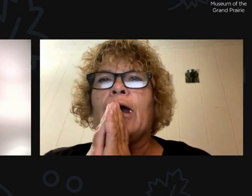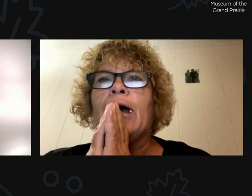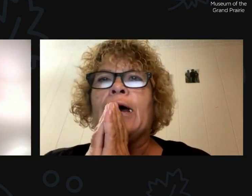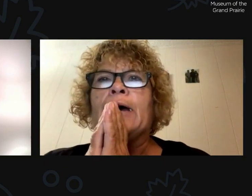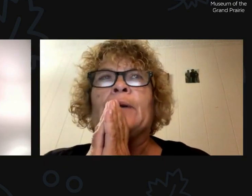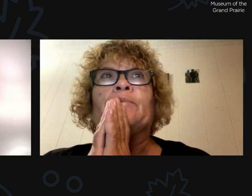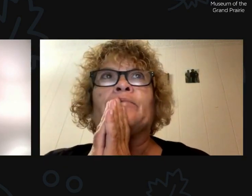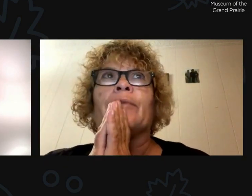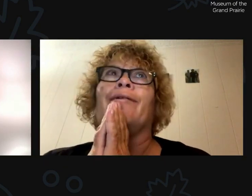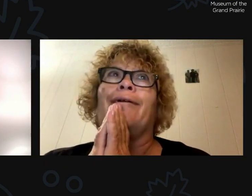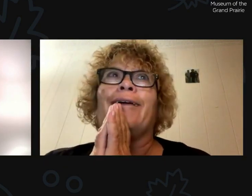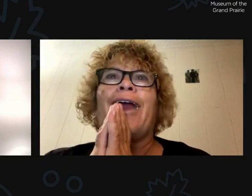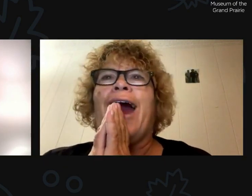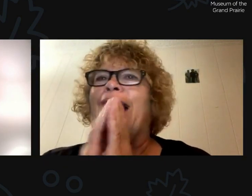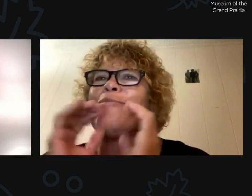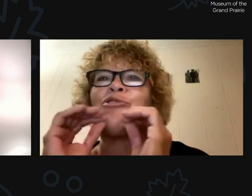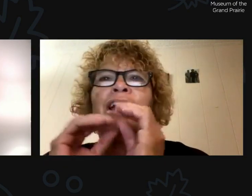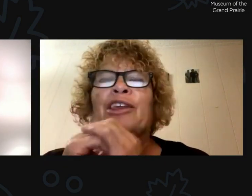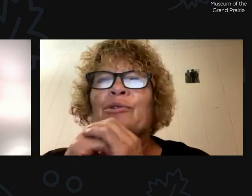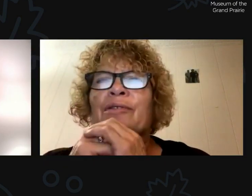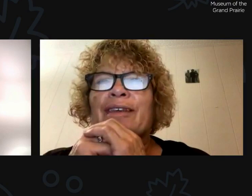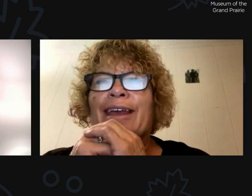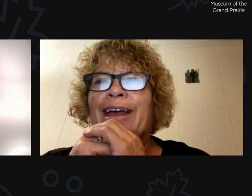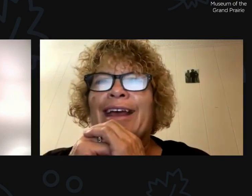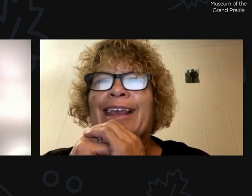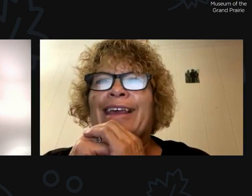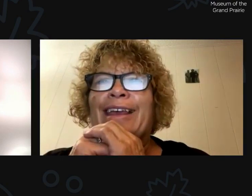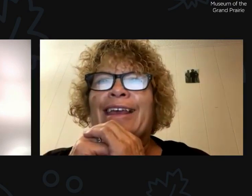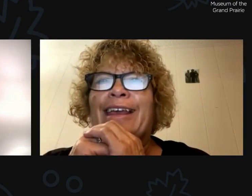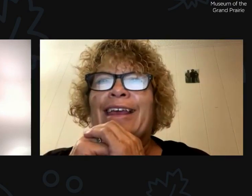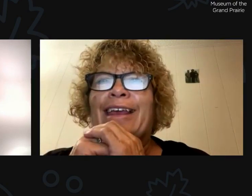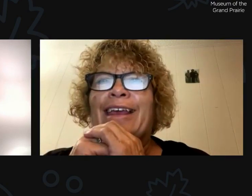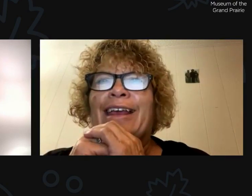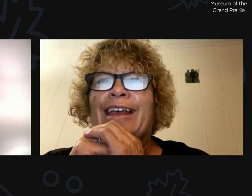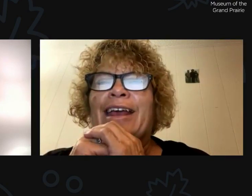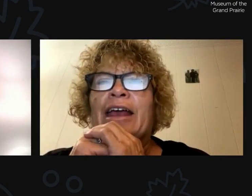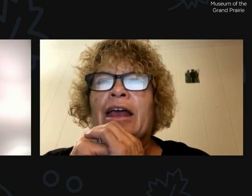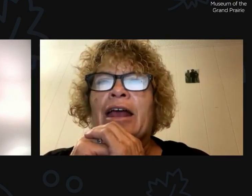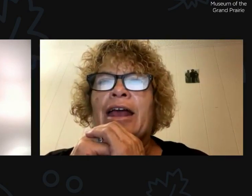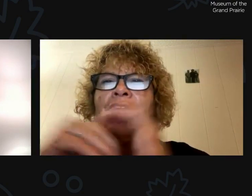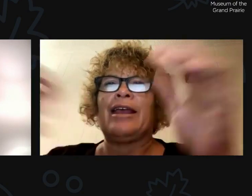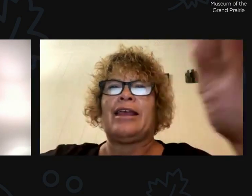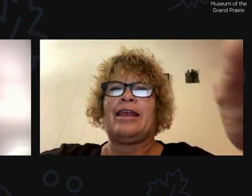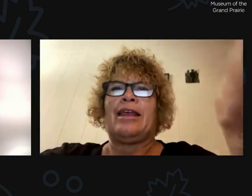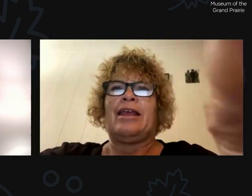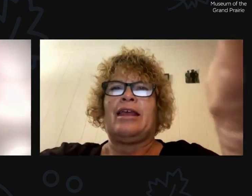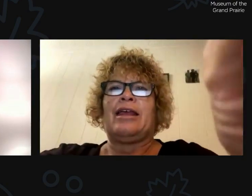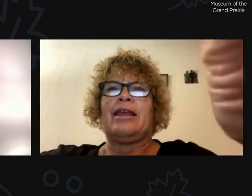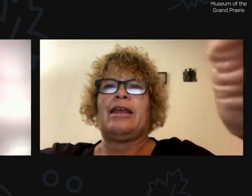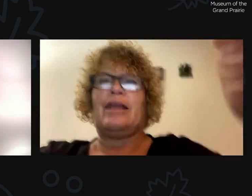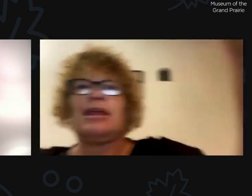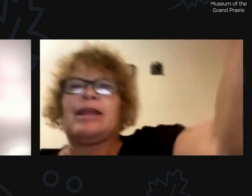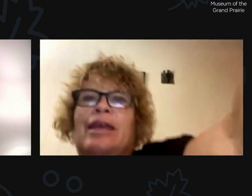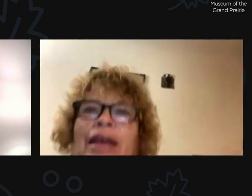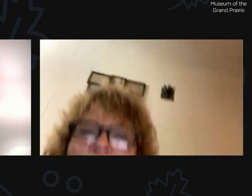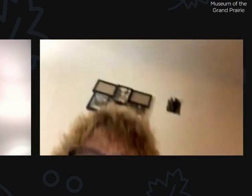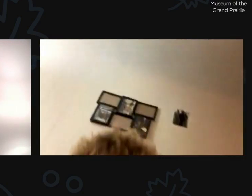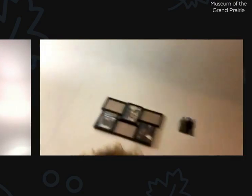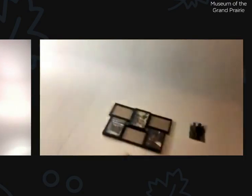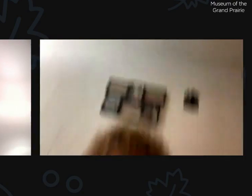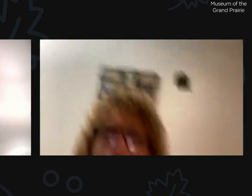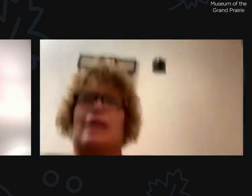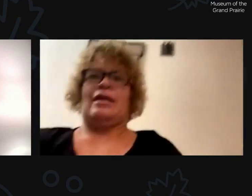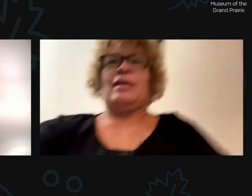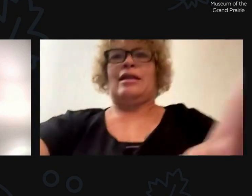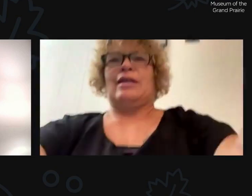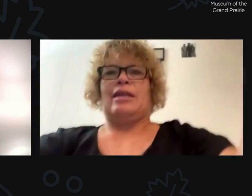phone. That's fine. We're going I'm to go ahead trying. and get started, Rose. We're actually live with the program right now, but